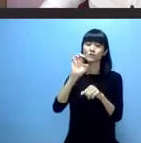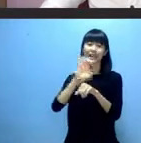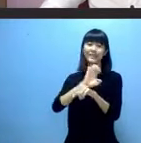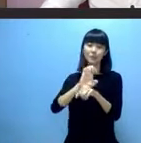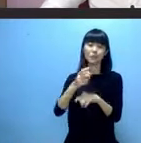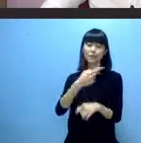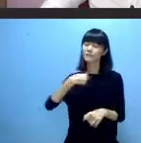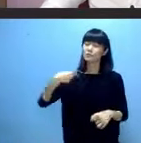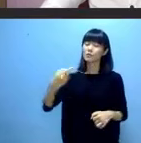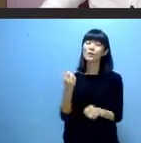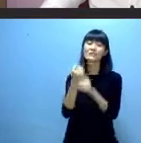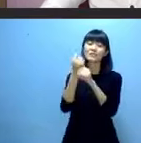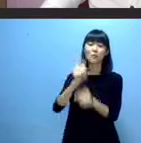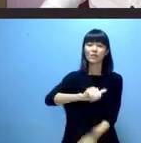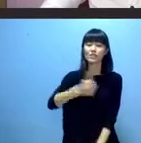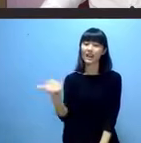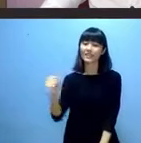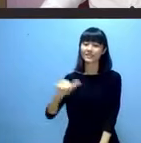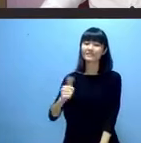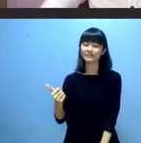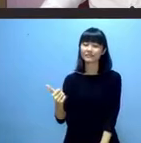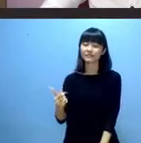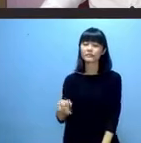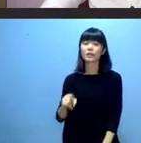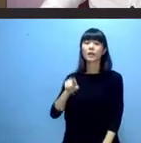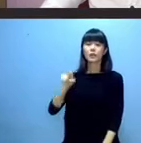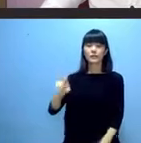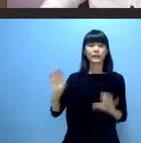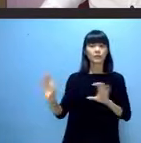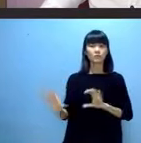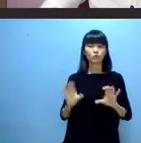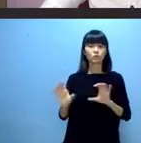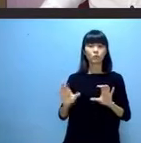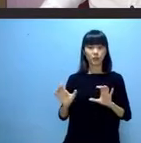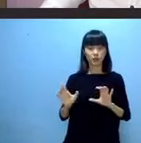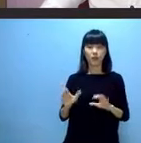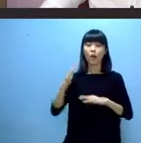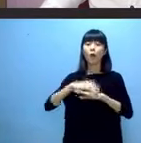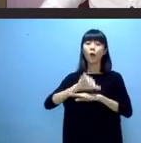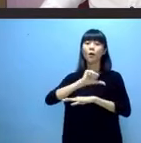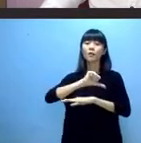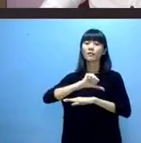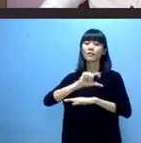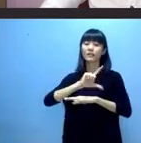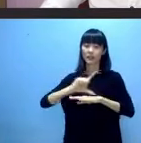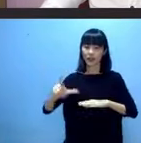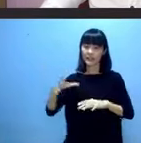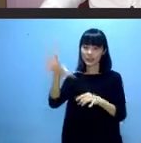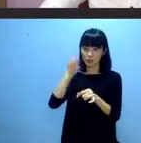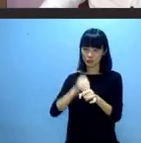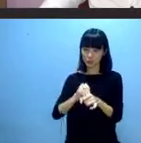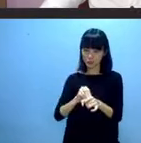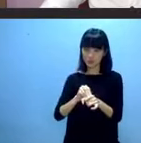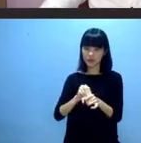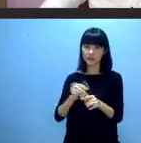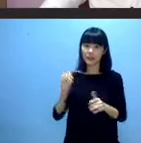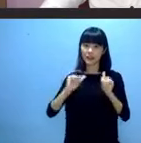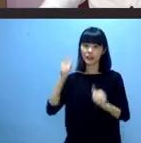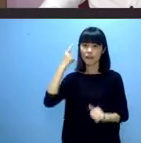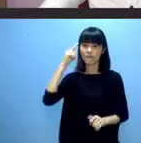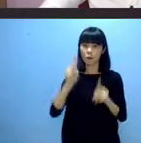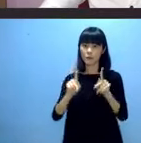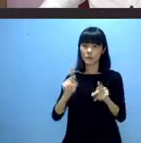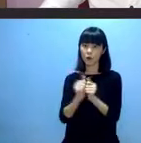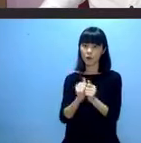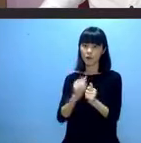this period. Right. So they conduct online inclusive activities for people with disabilities. So you can